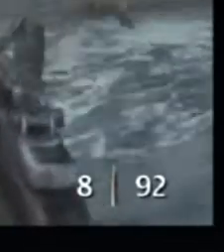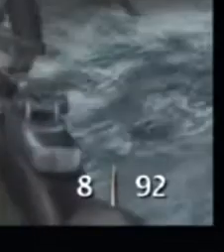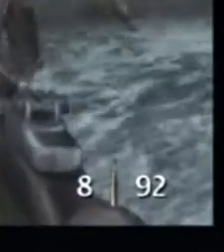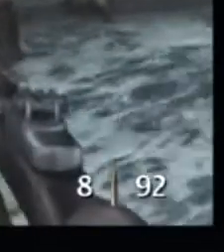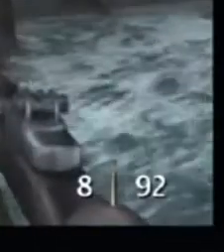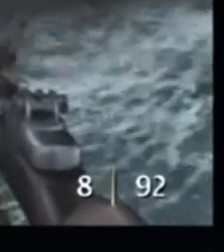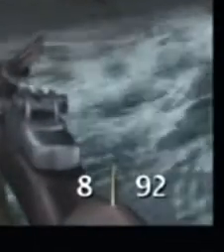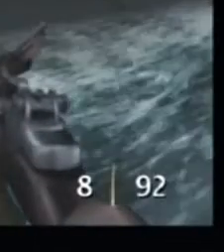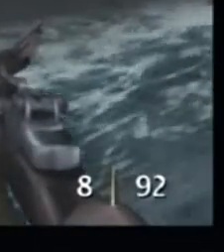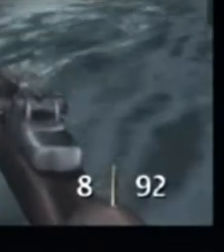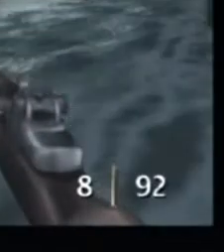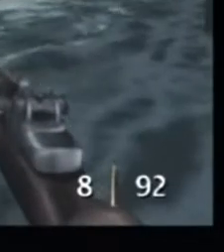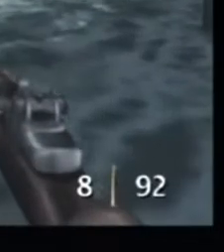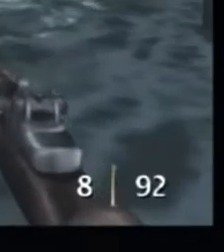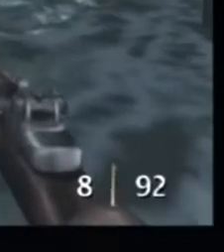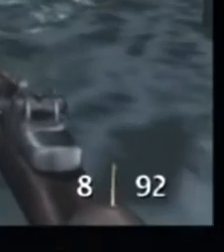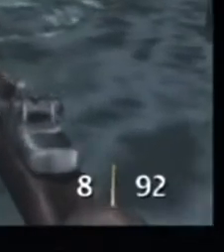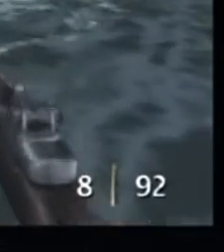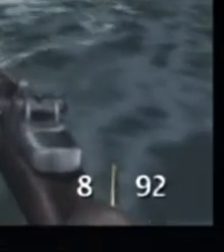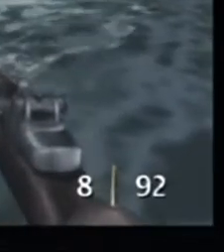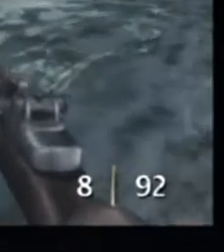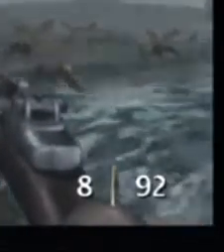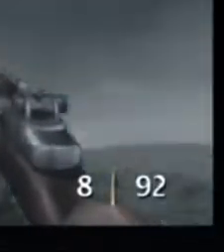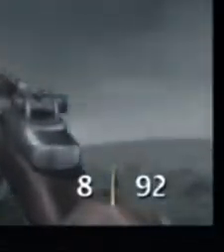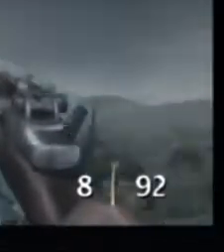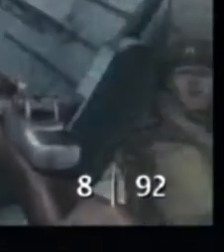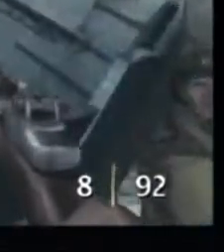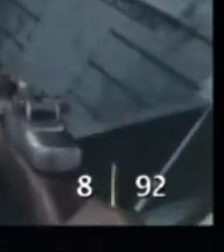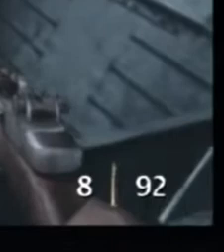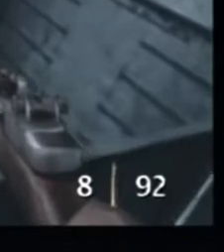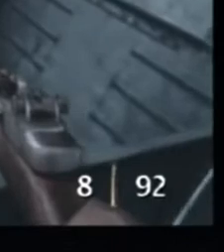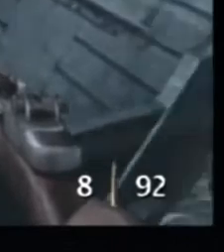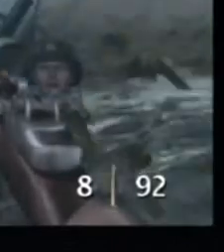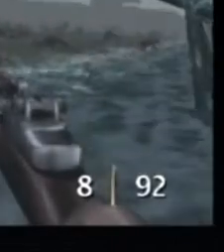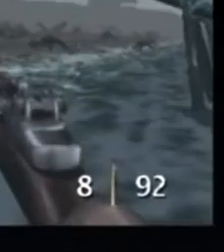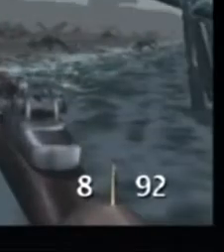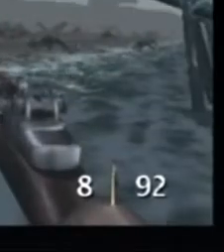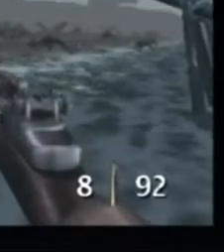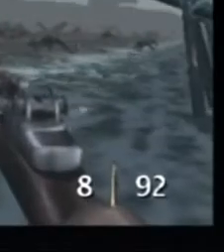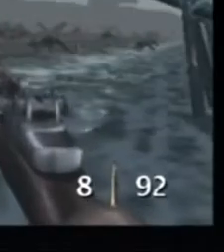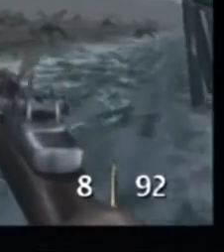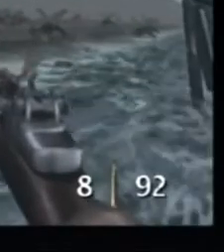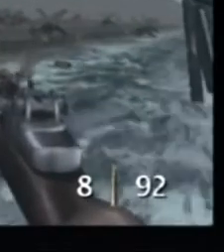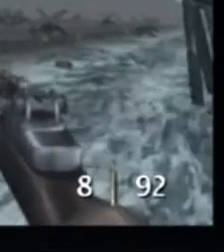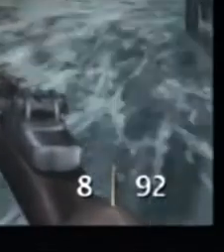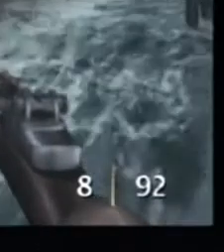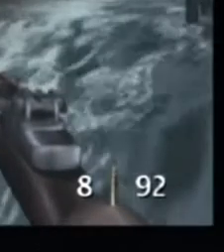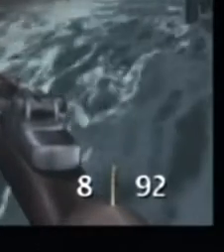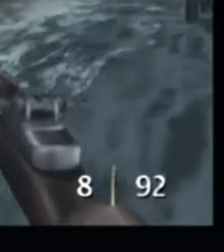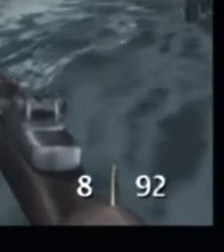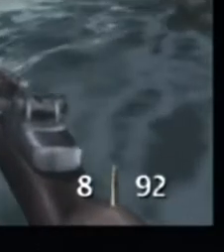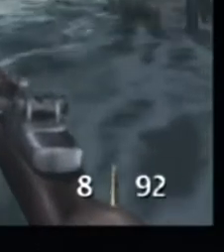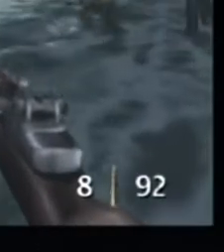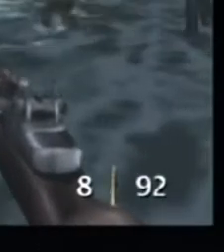panic, okay? So listen to what's being said, and you shouldn't go too far wrong. All over the beach. 4 of our boys over